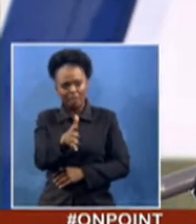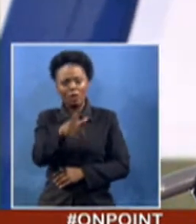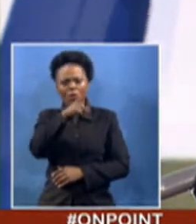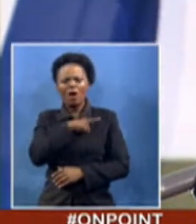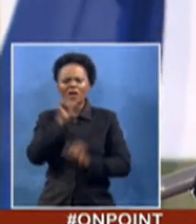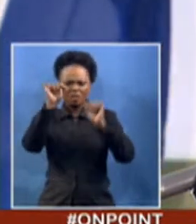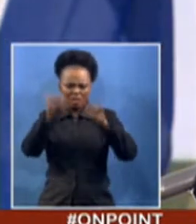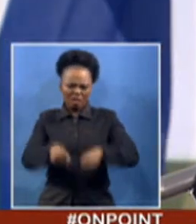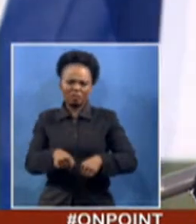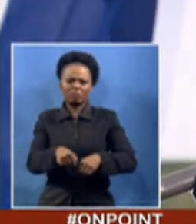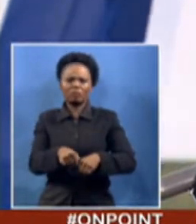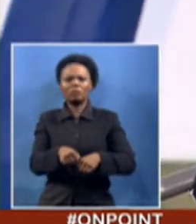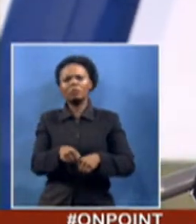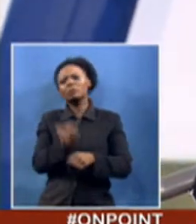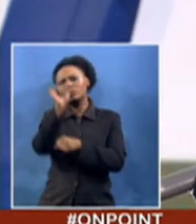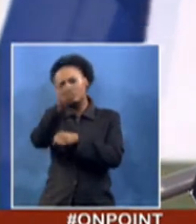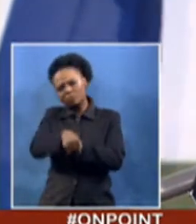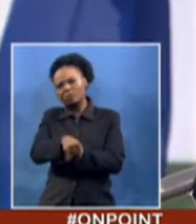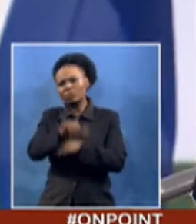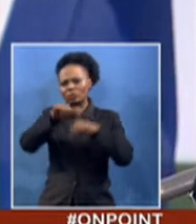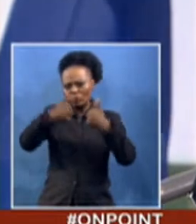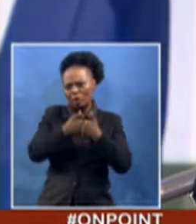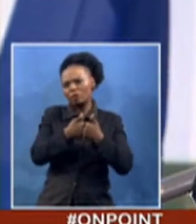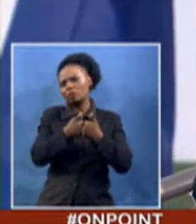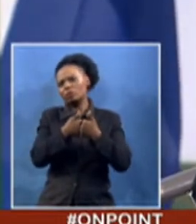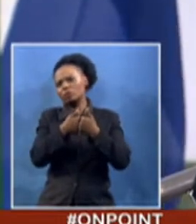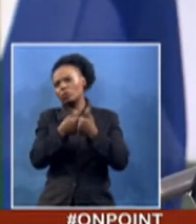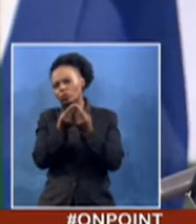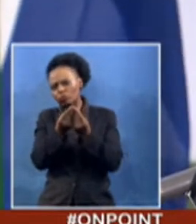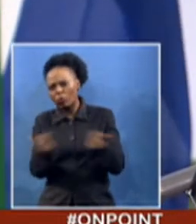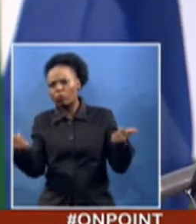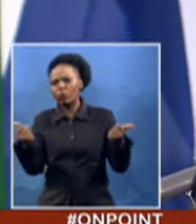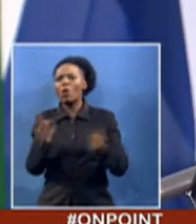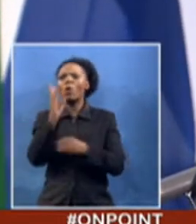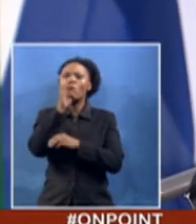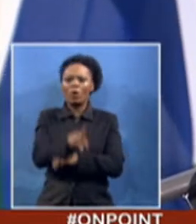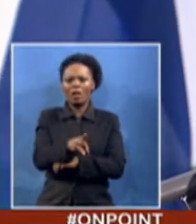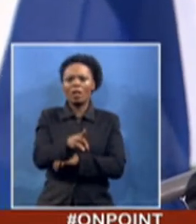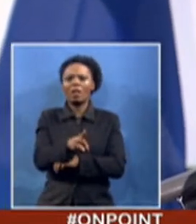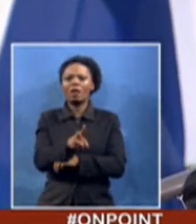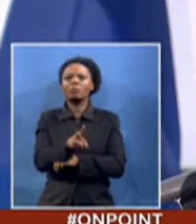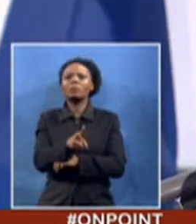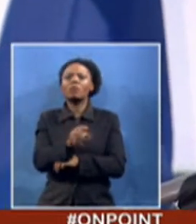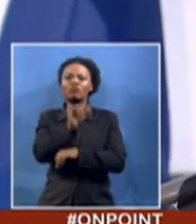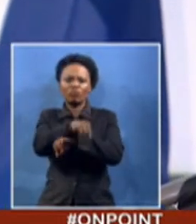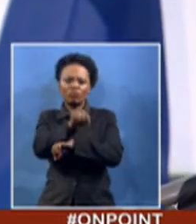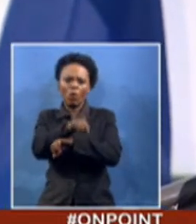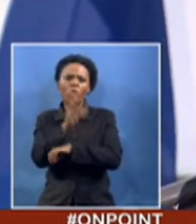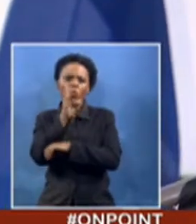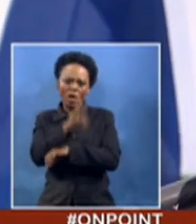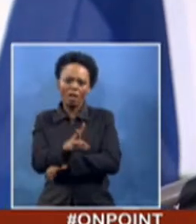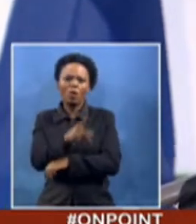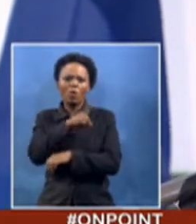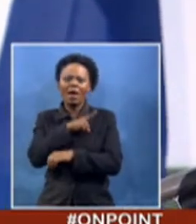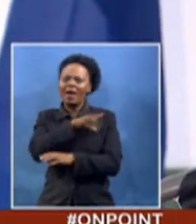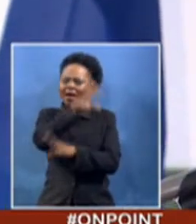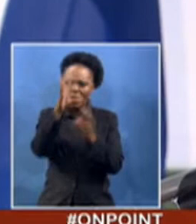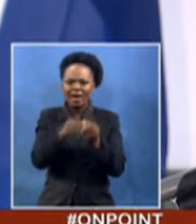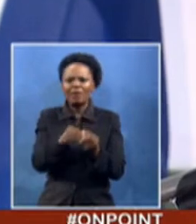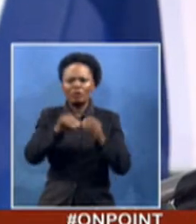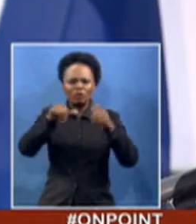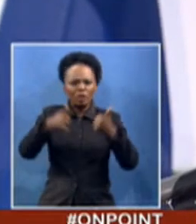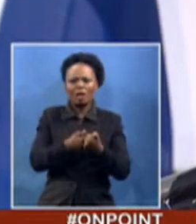our challenges, but also to work together to have us overcome these